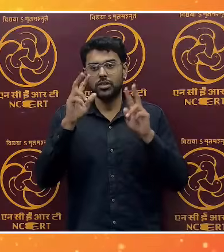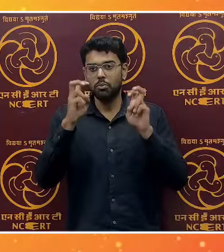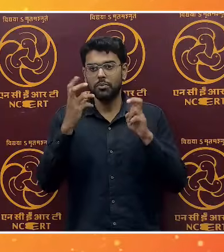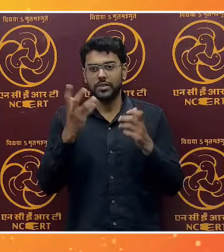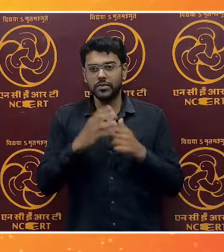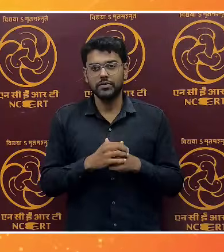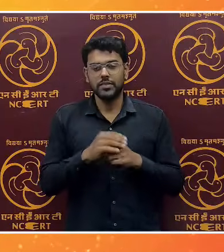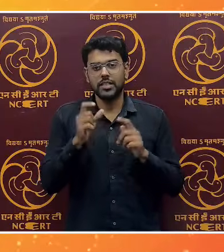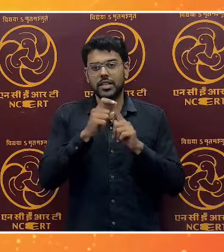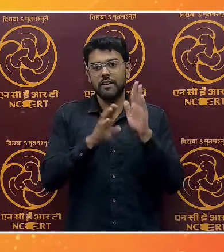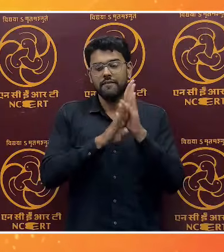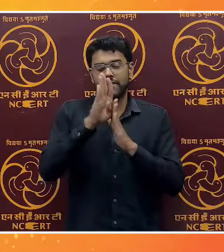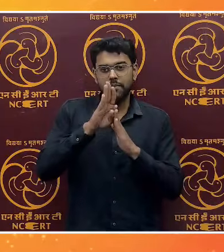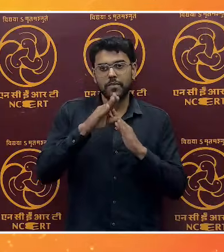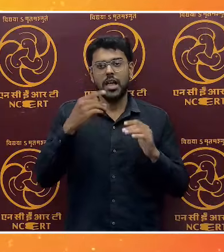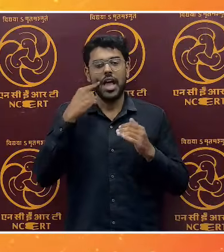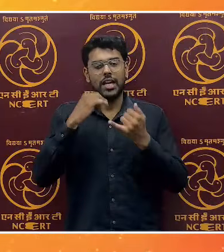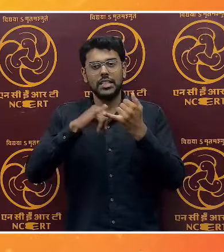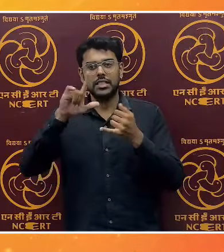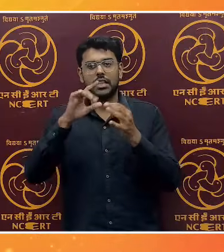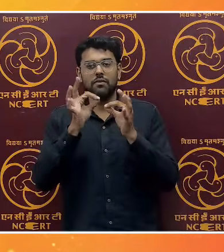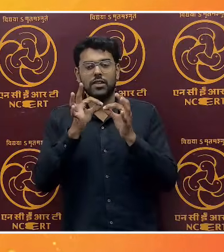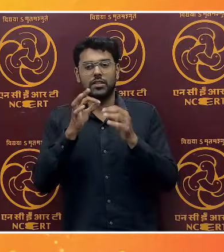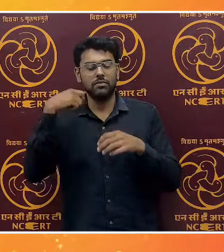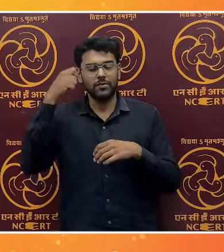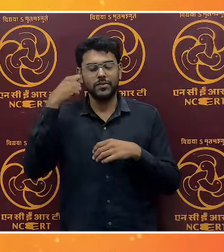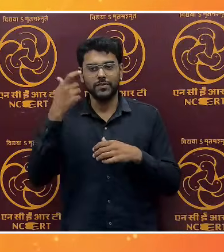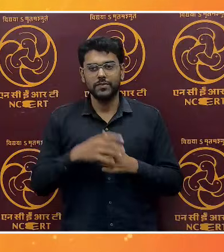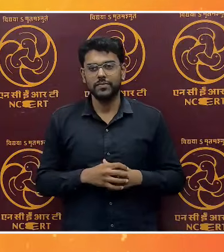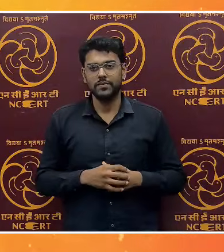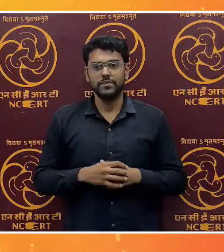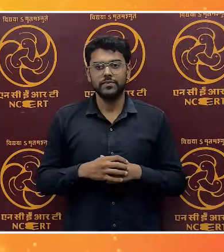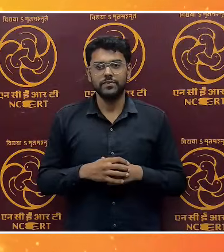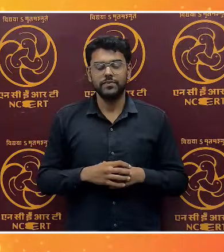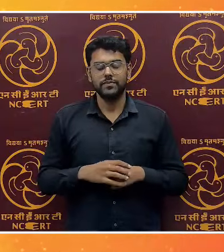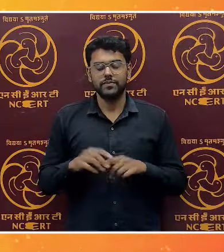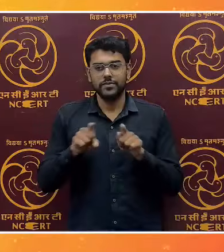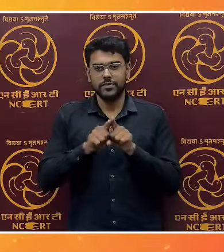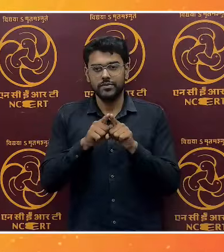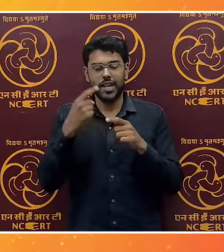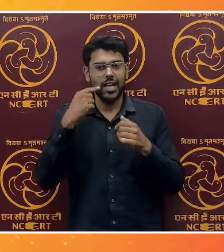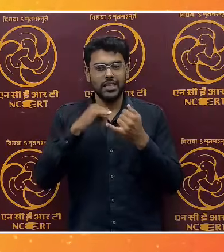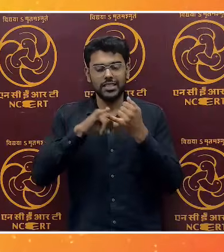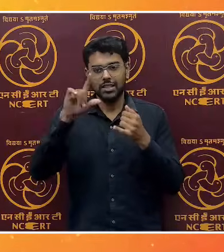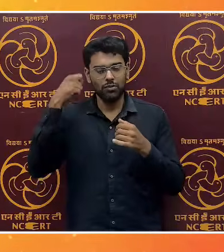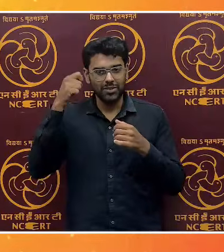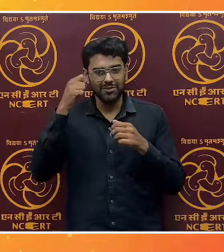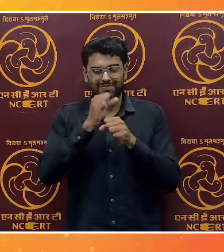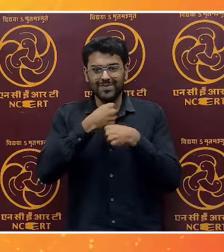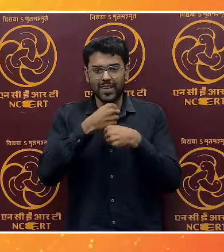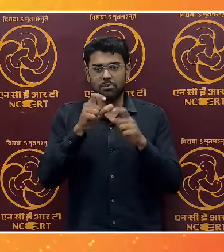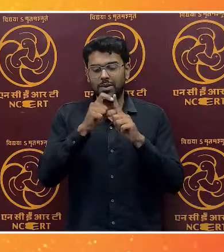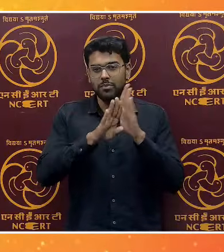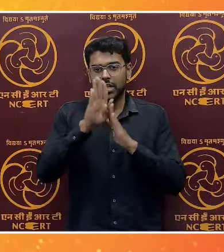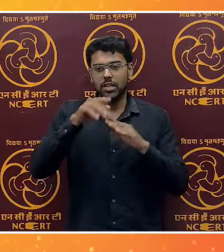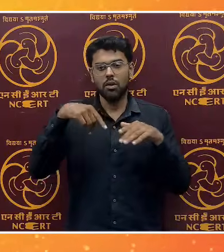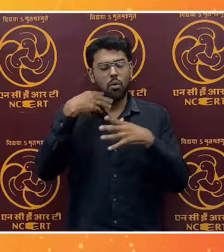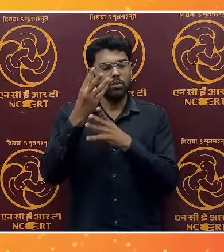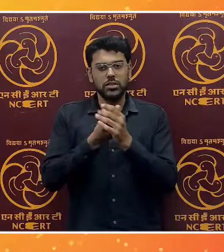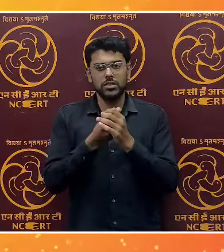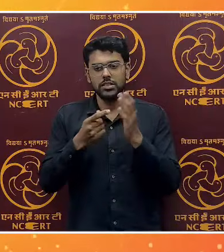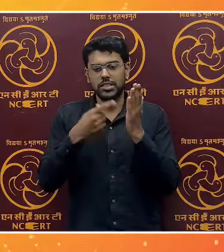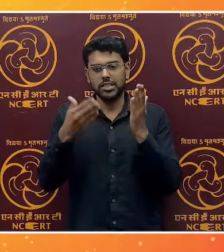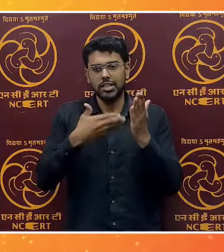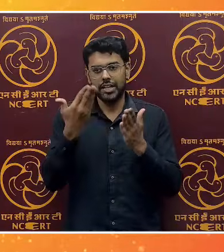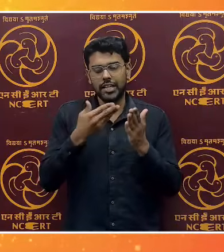will be development of ISL videos, yes, Indian Sign Language videos. So, this all came to you under our training program, which is on the